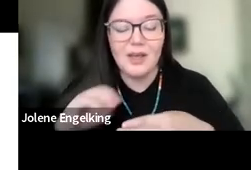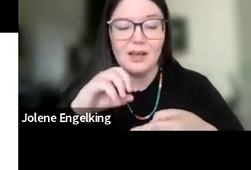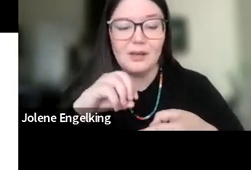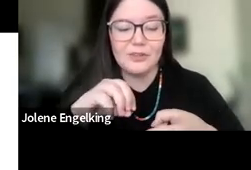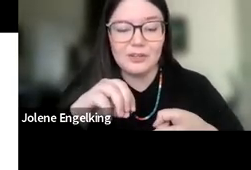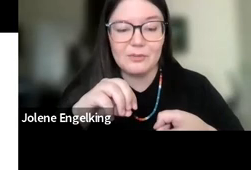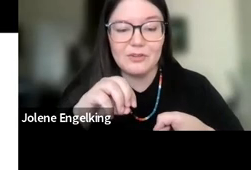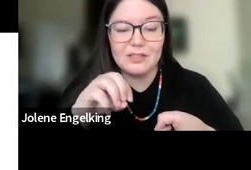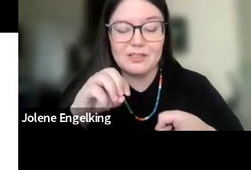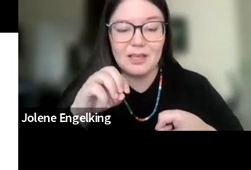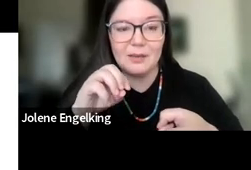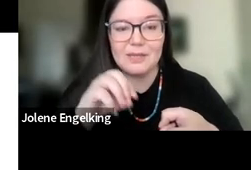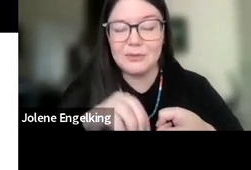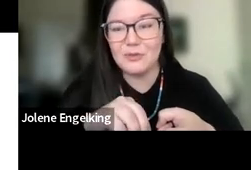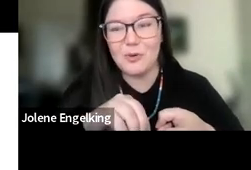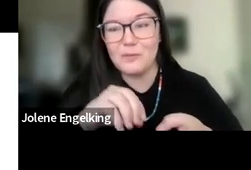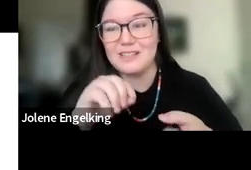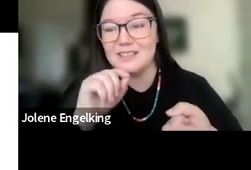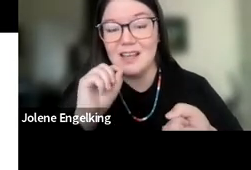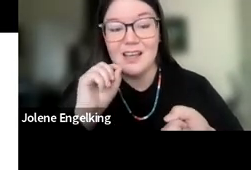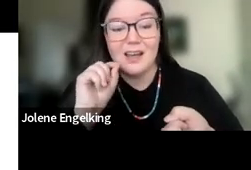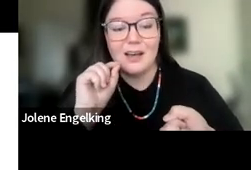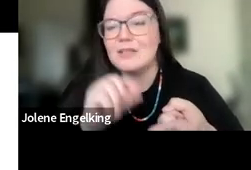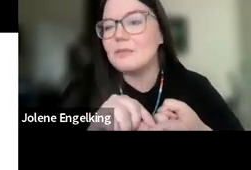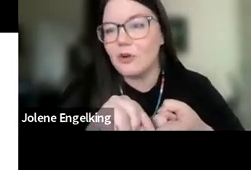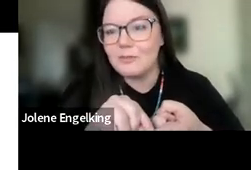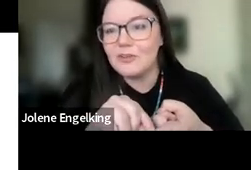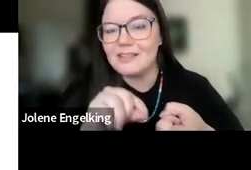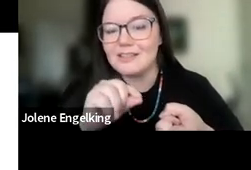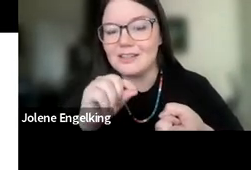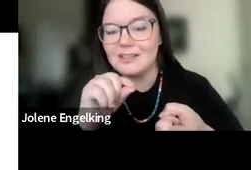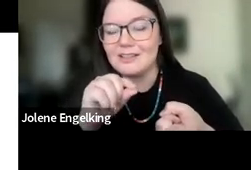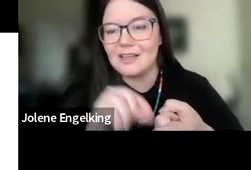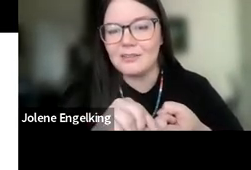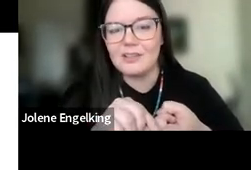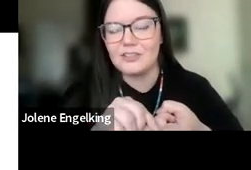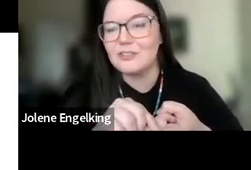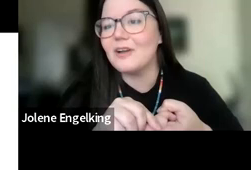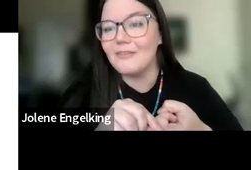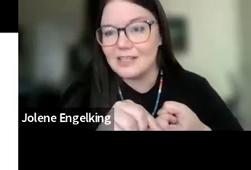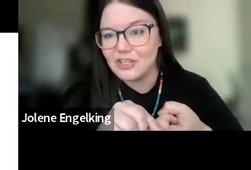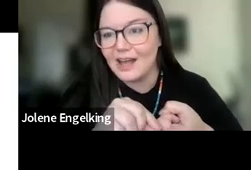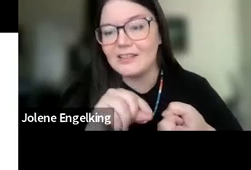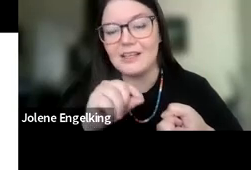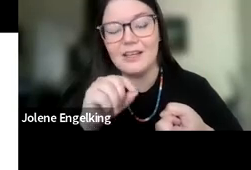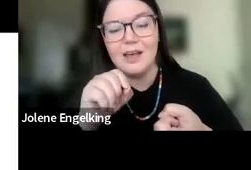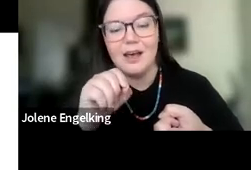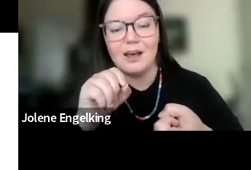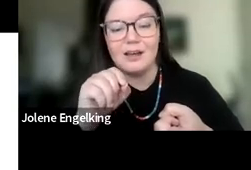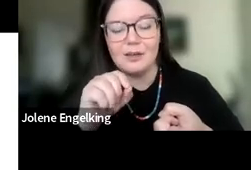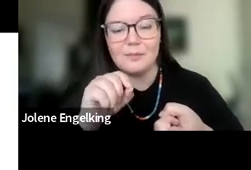how within our communities, people don't report because small communities, there is concerns about